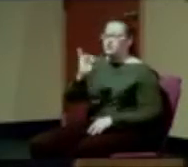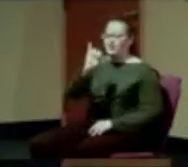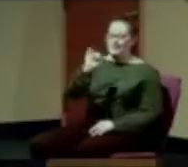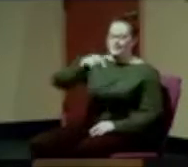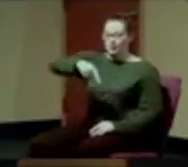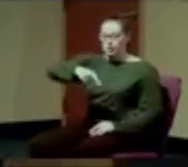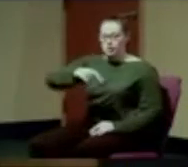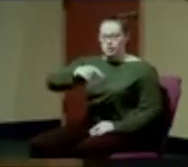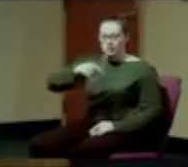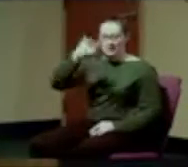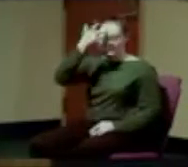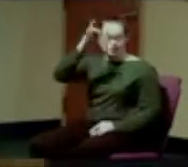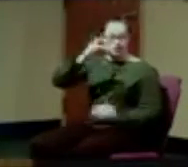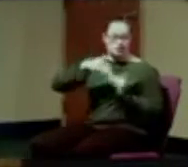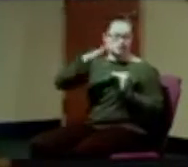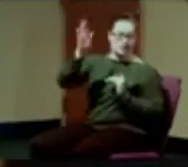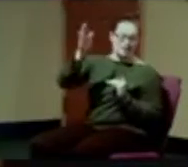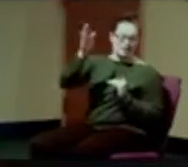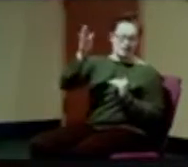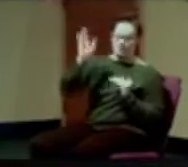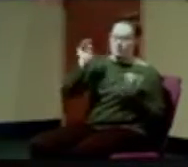mine, if you could figure him out, he's still